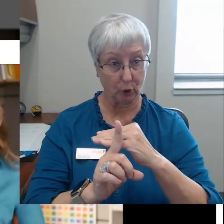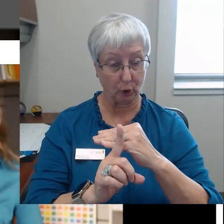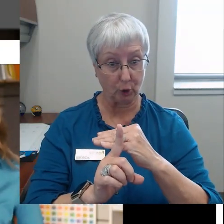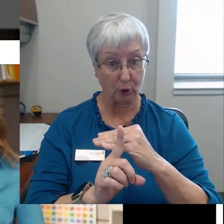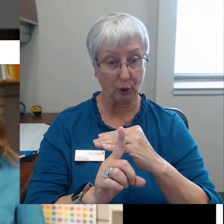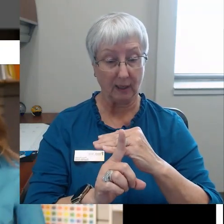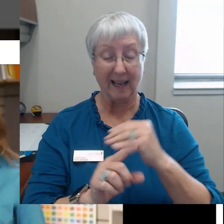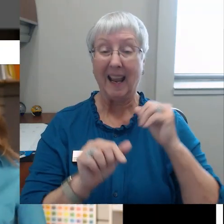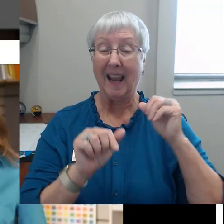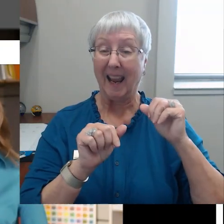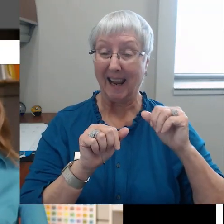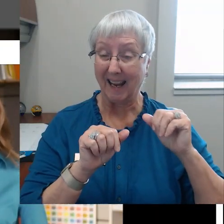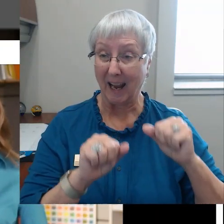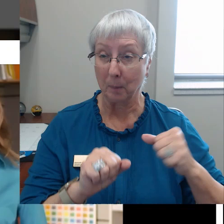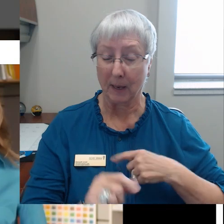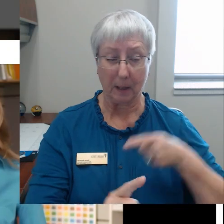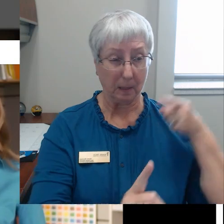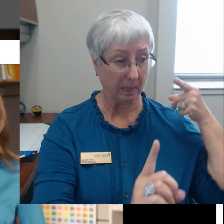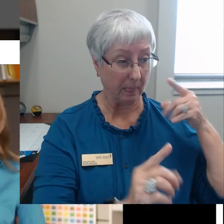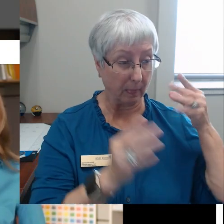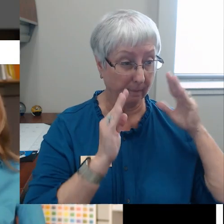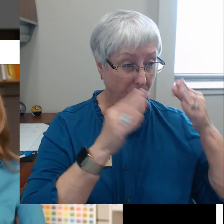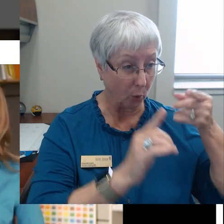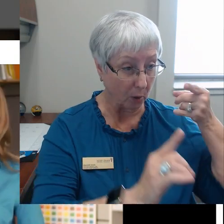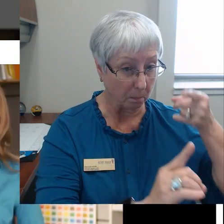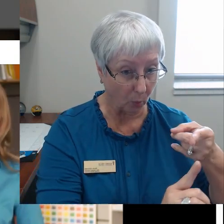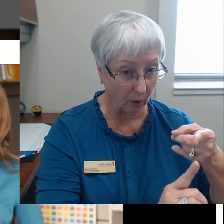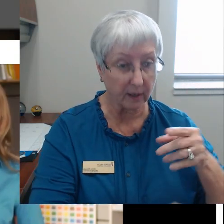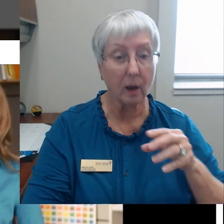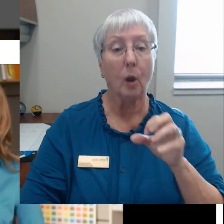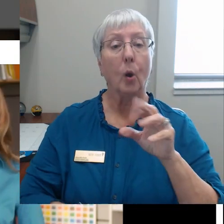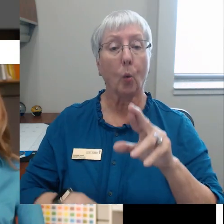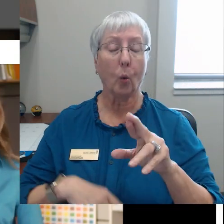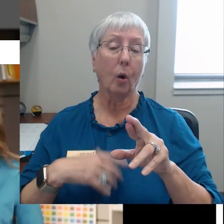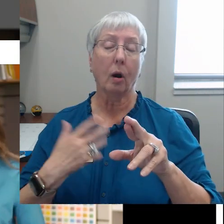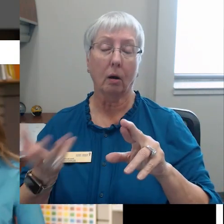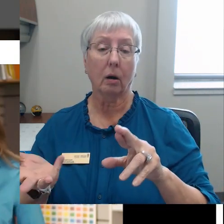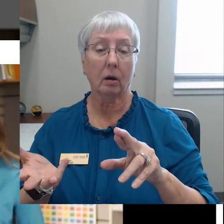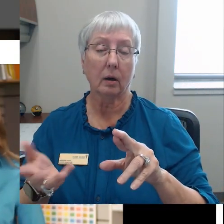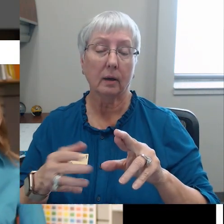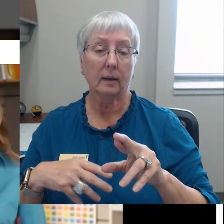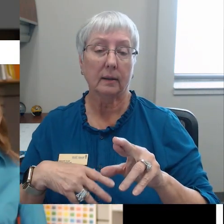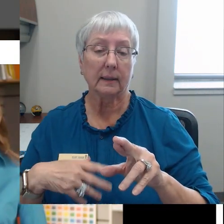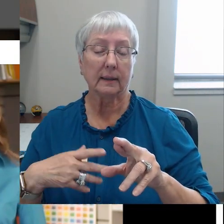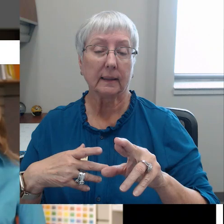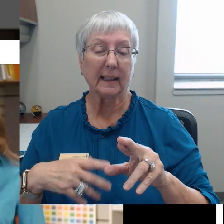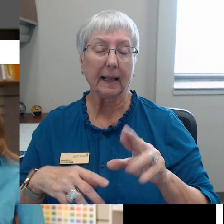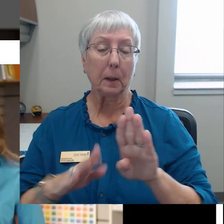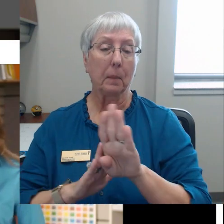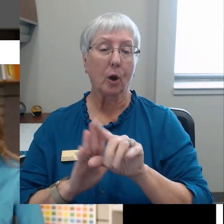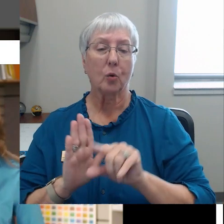either as the dominant voice for overall effect or as a point of focus is another fundamental way to control color